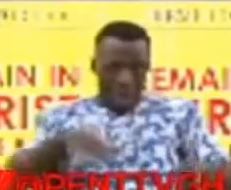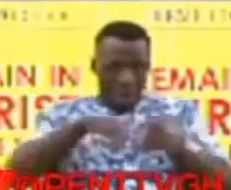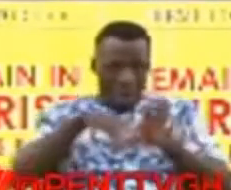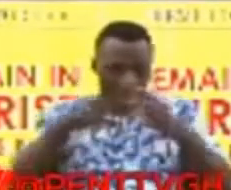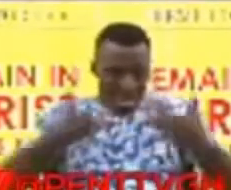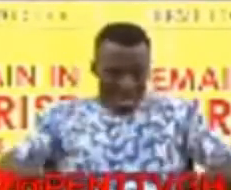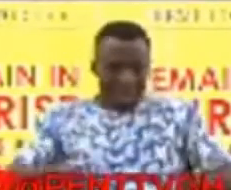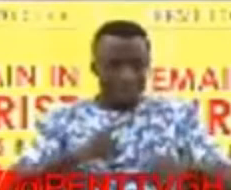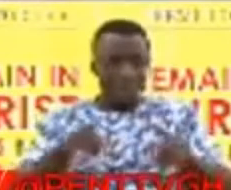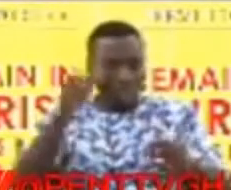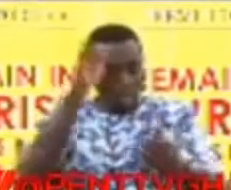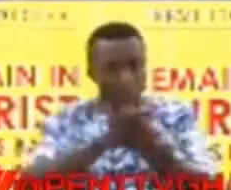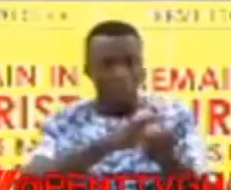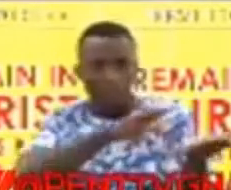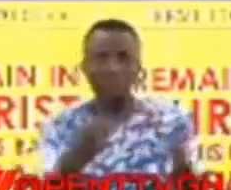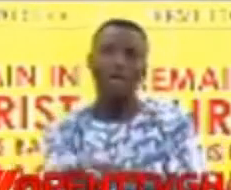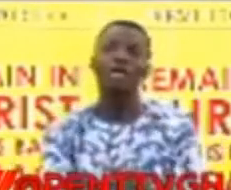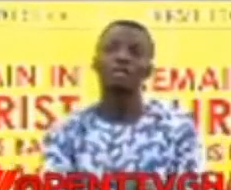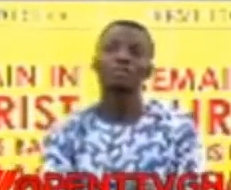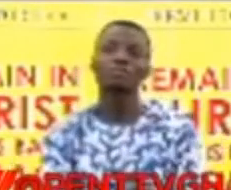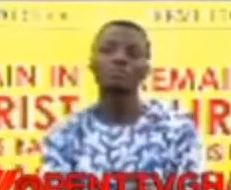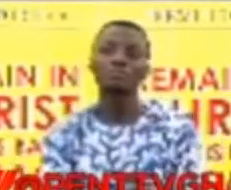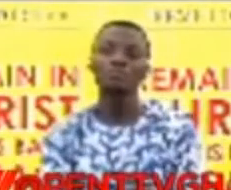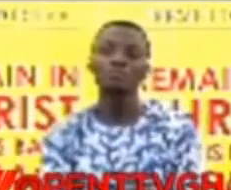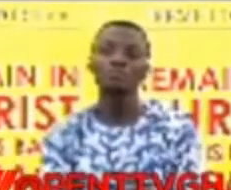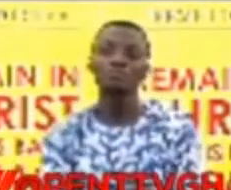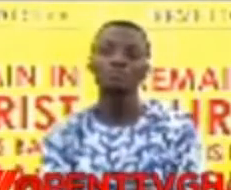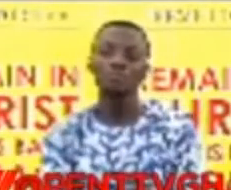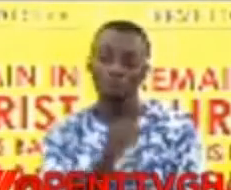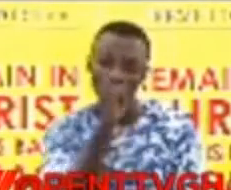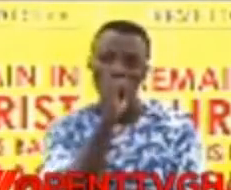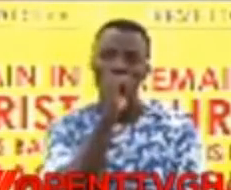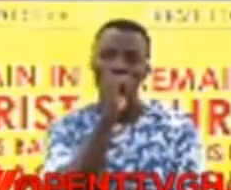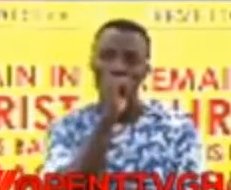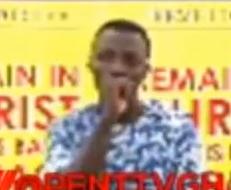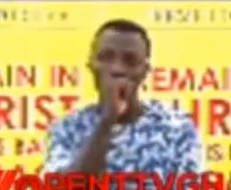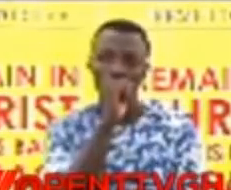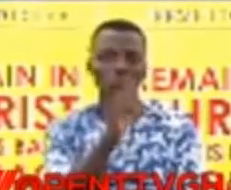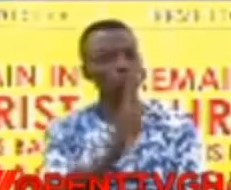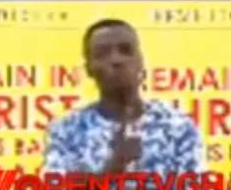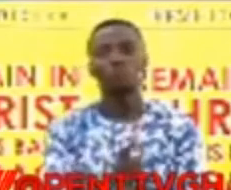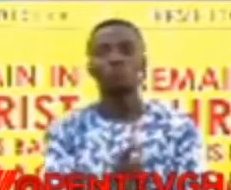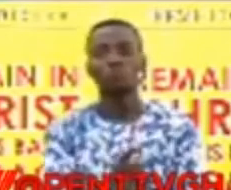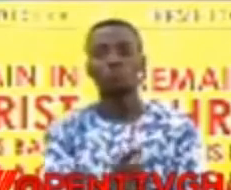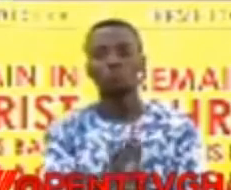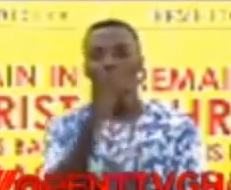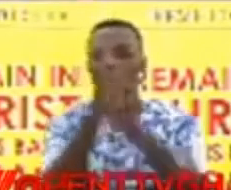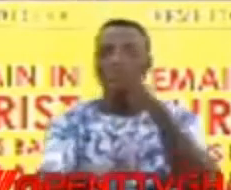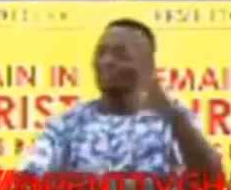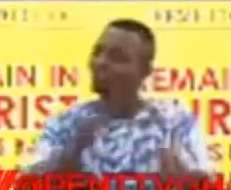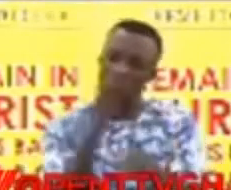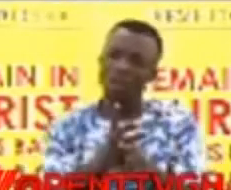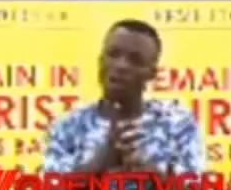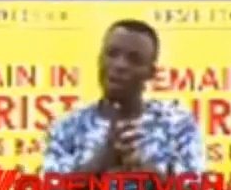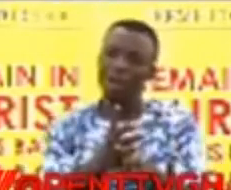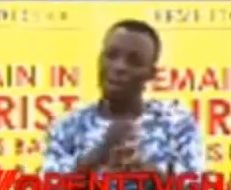for those of us who believe, it is not an escapist theory. It is the fact that at times this world and